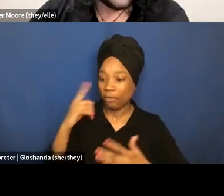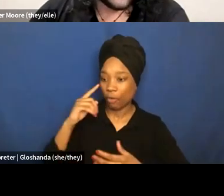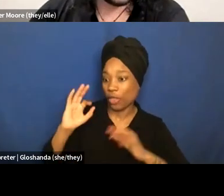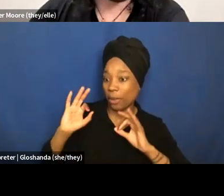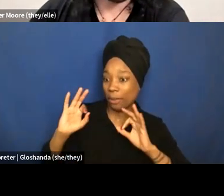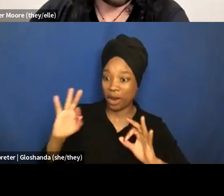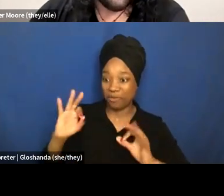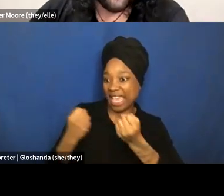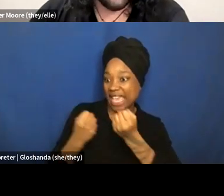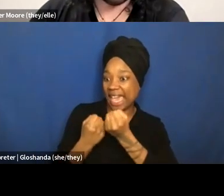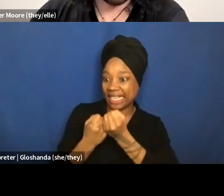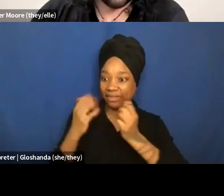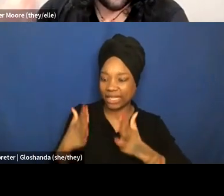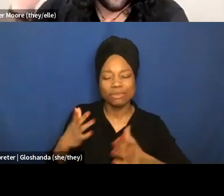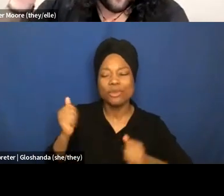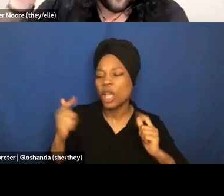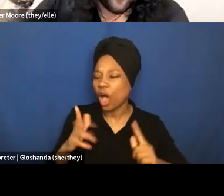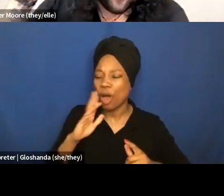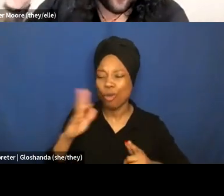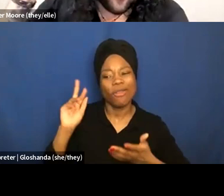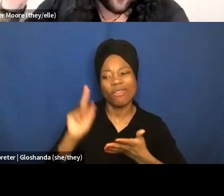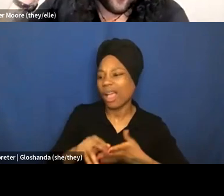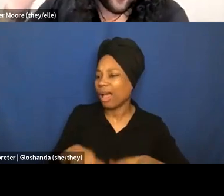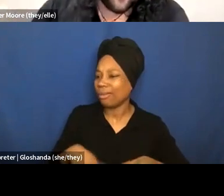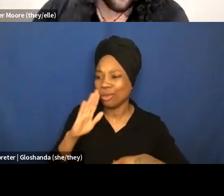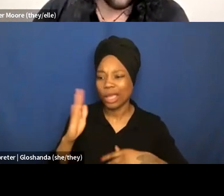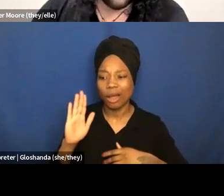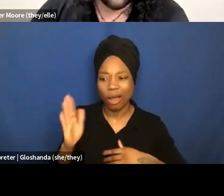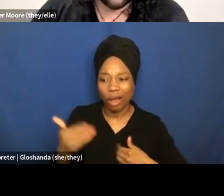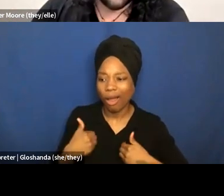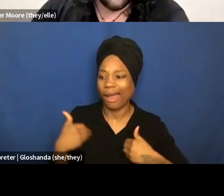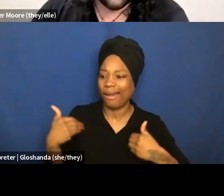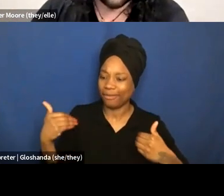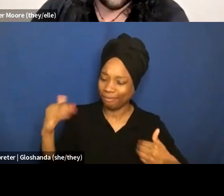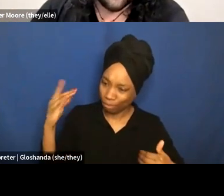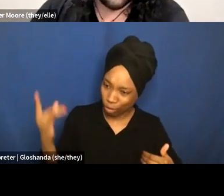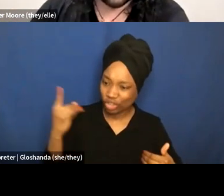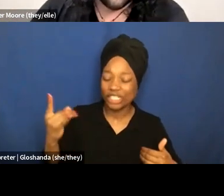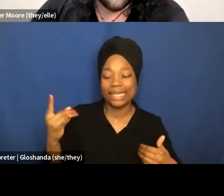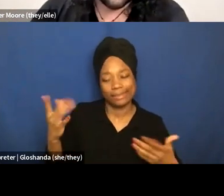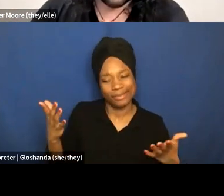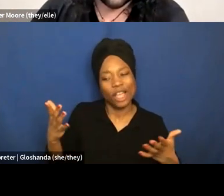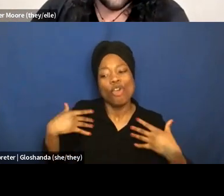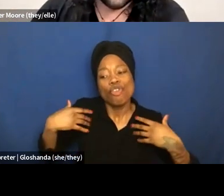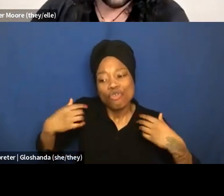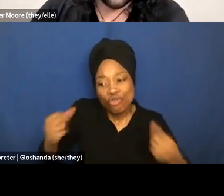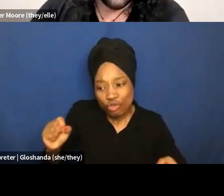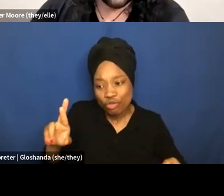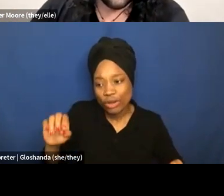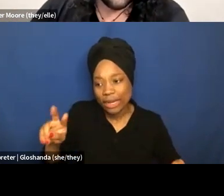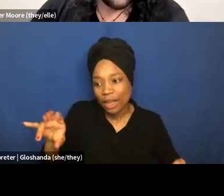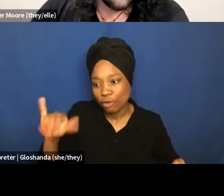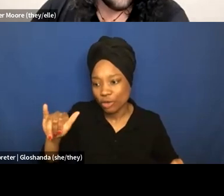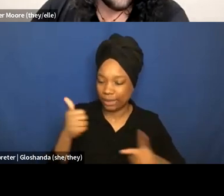up. We're all going to do some bullshit. And the recovery is more important than the, I will